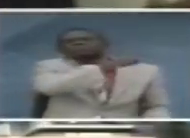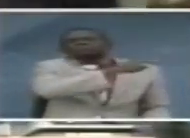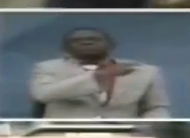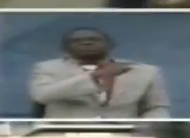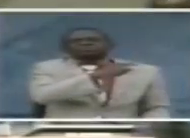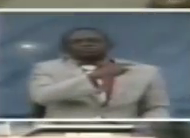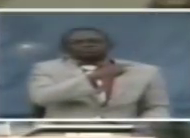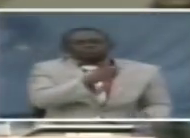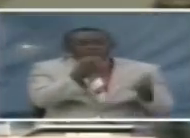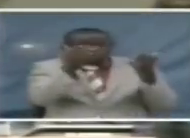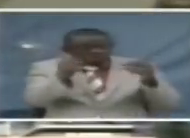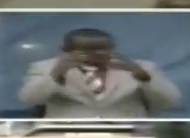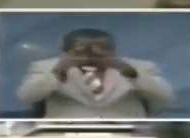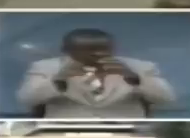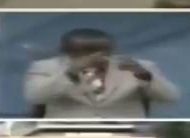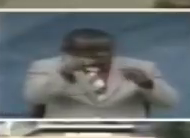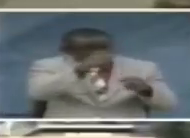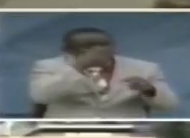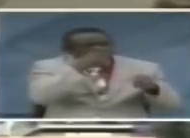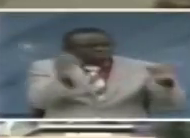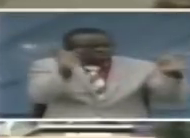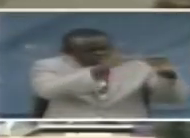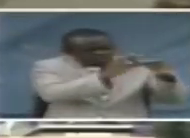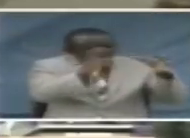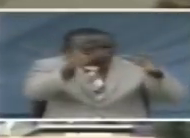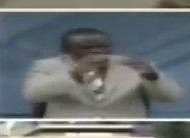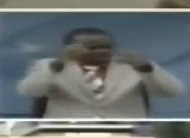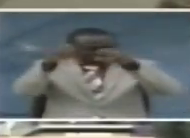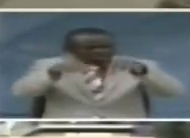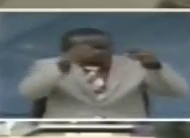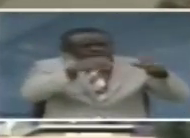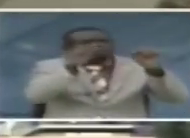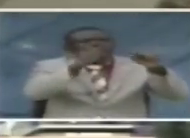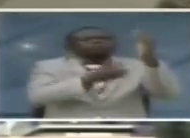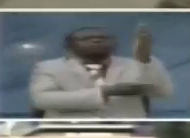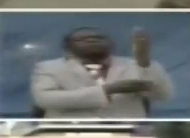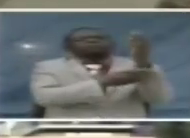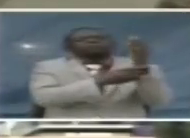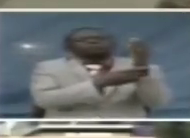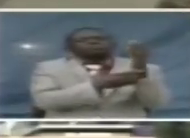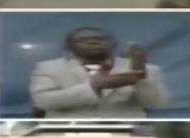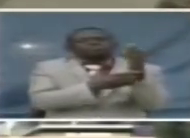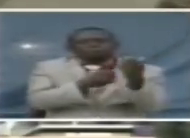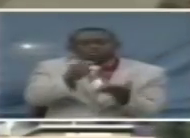electrification program to ensure access to electricity in rural